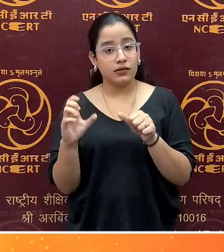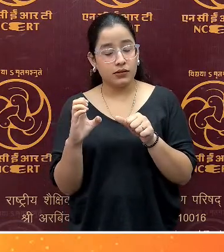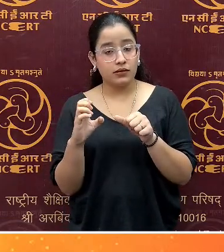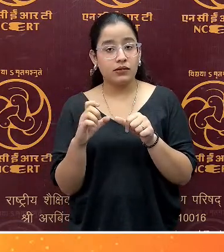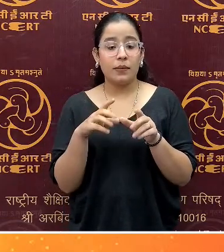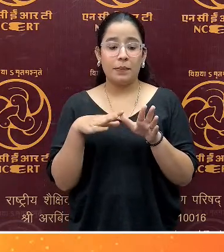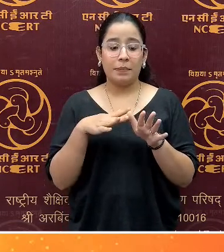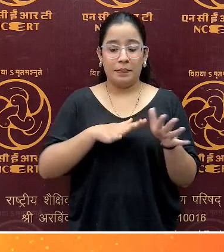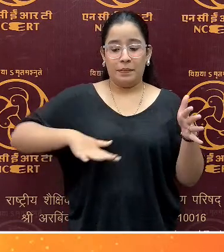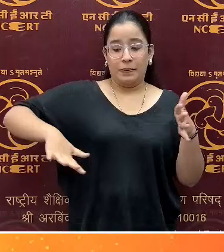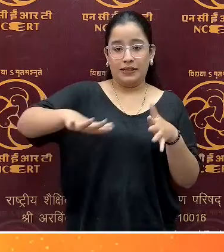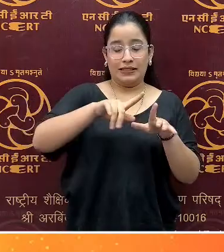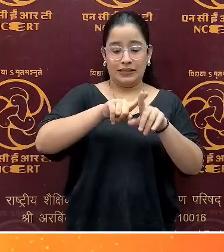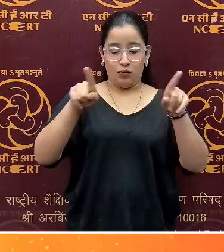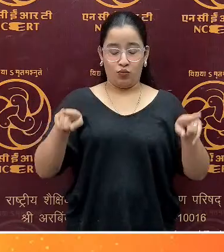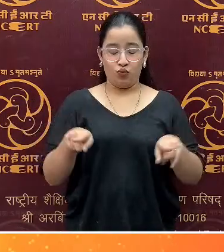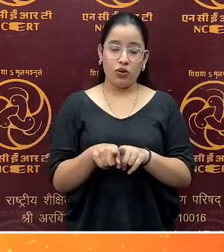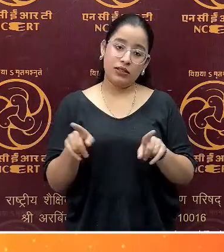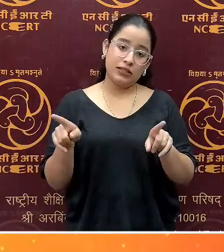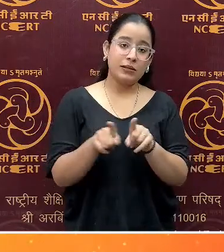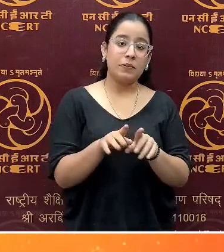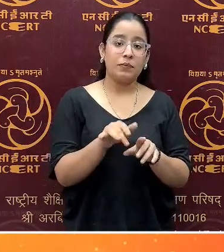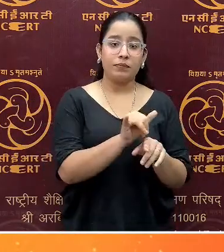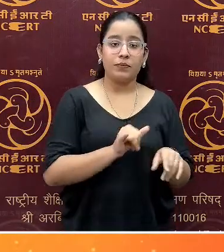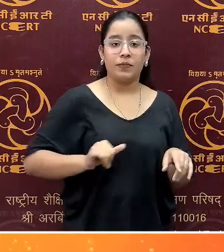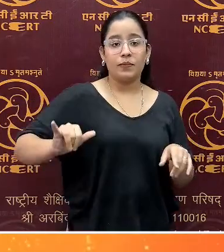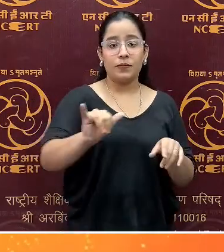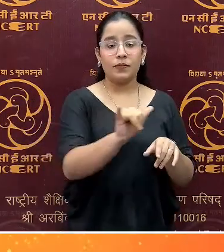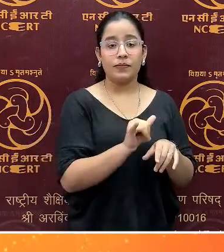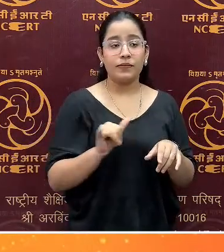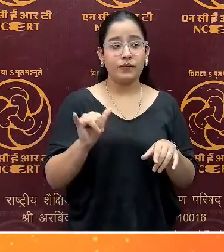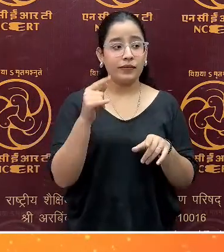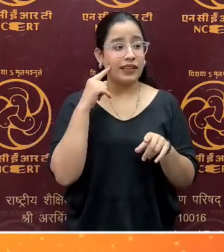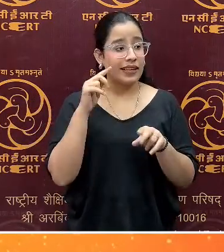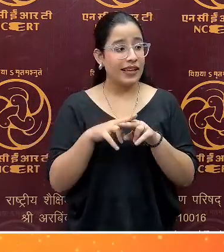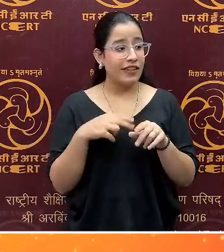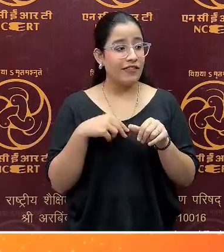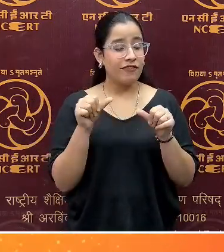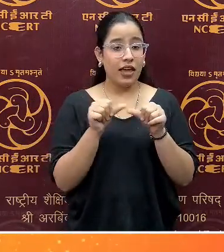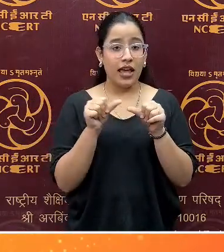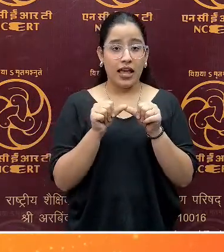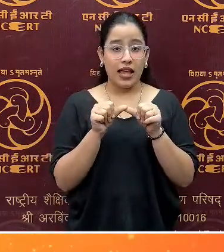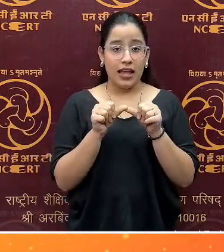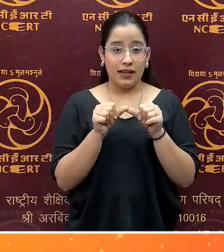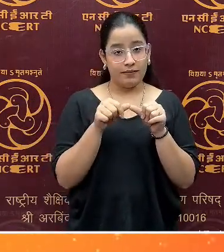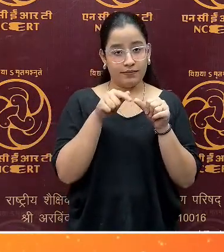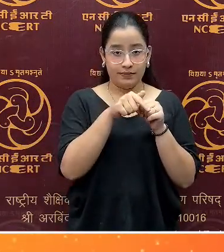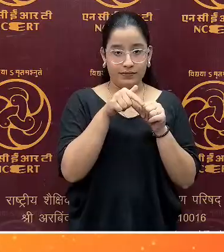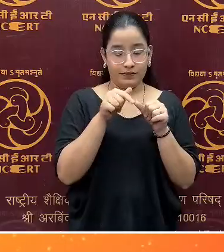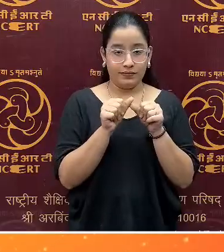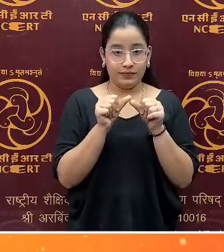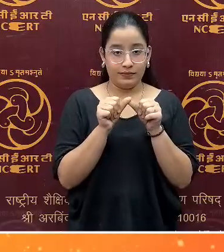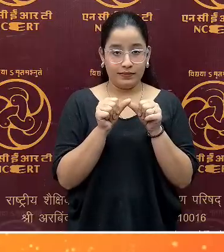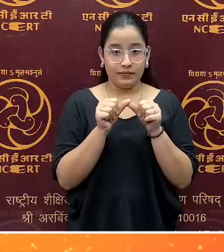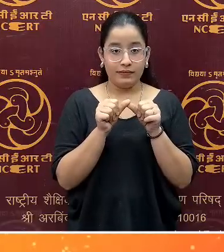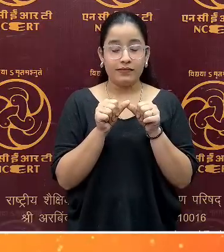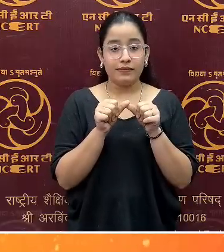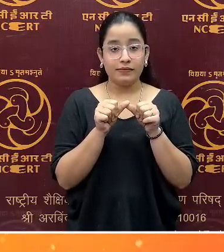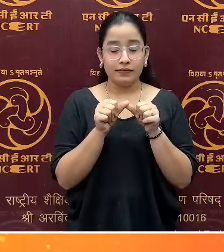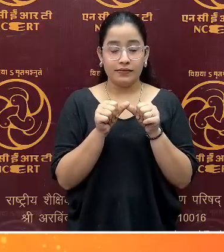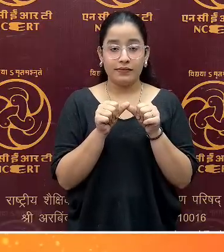one plane, they are all in one plane. All right. If I take this point as A, then the point,